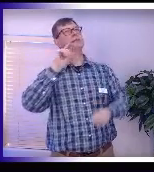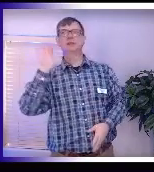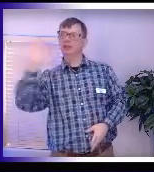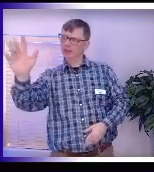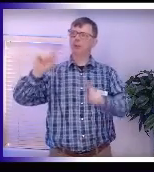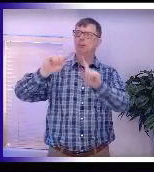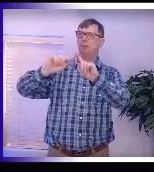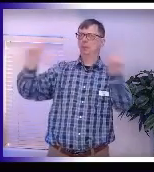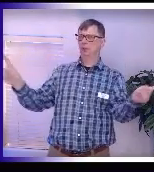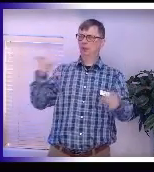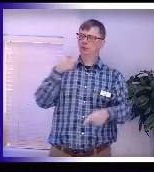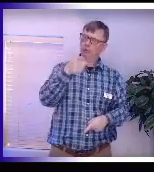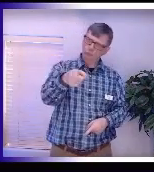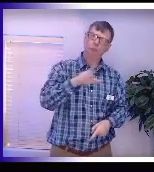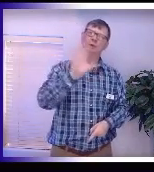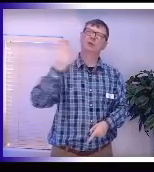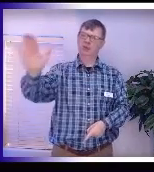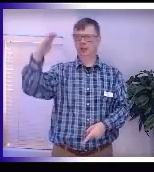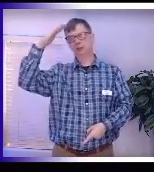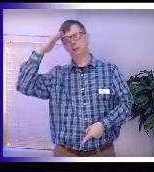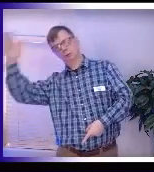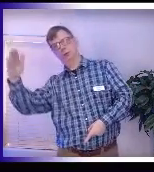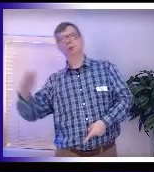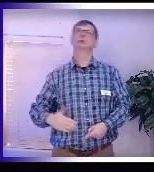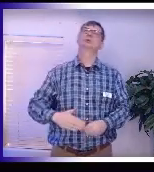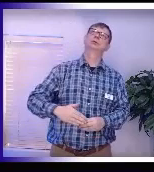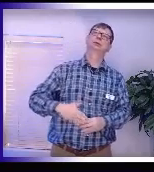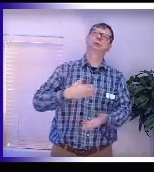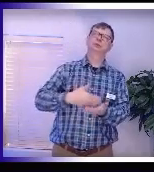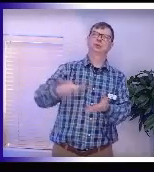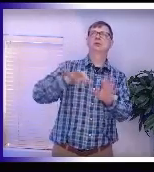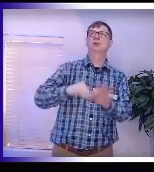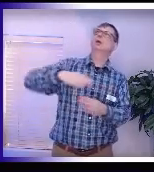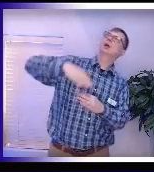that knows something higher is coming,